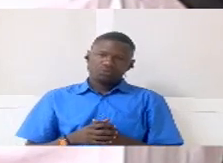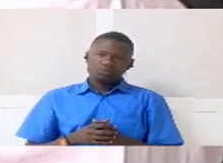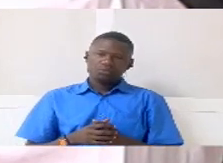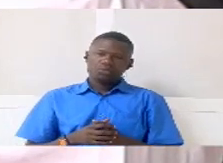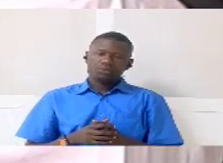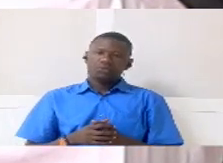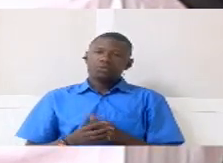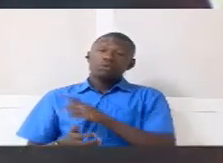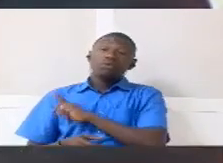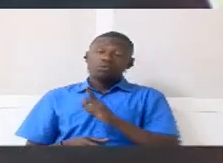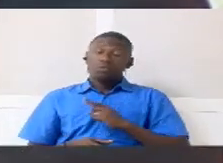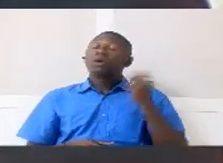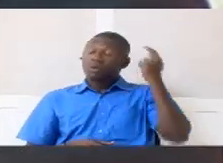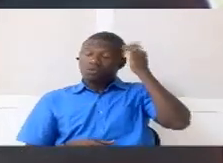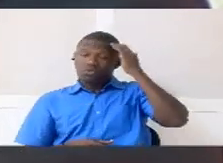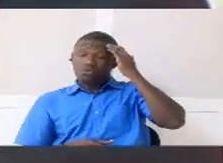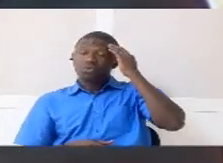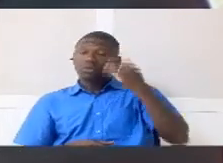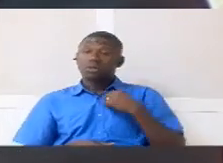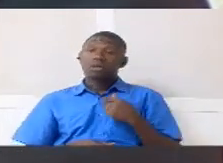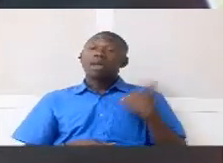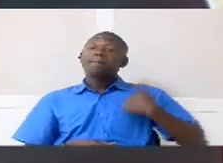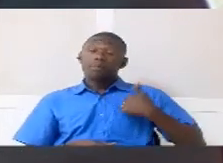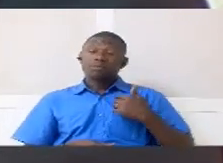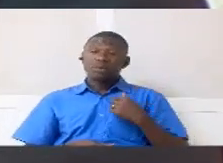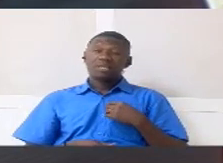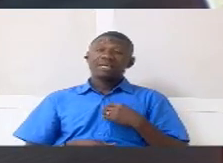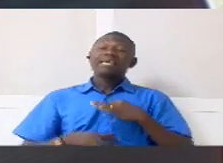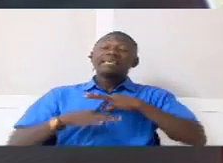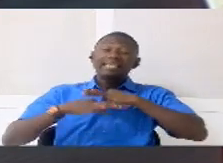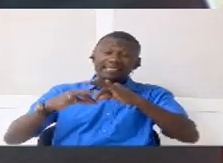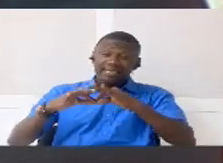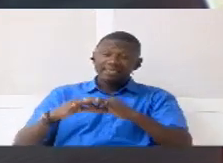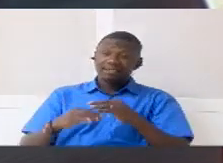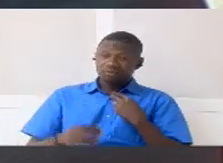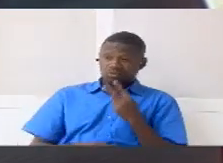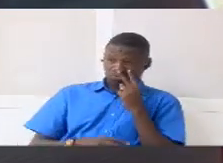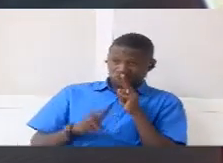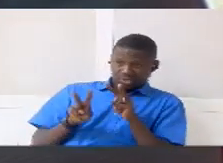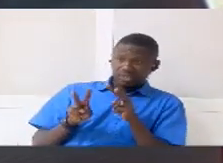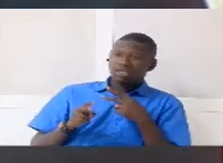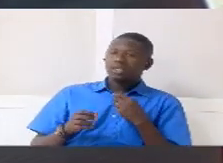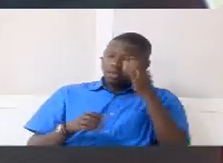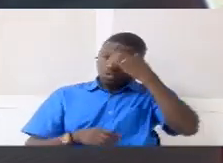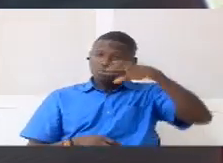We are aware that the public is keenly interested in the Commission's work on